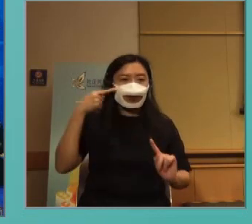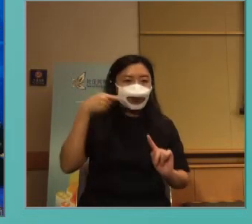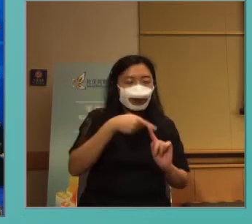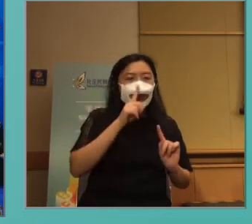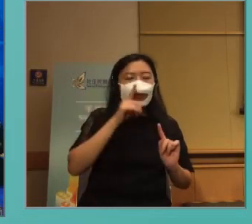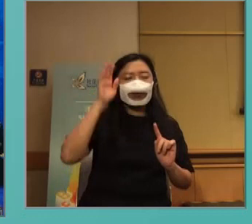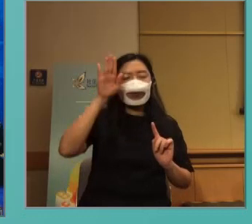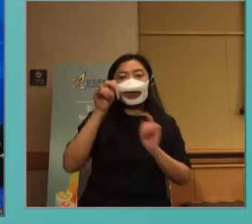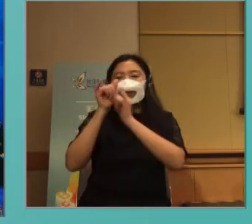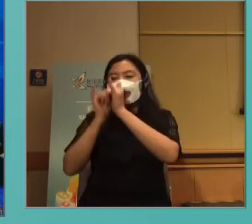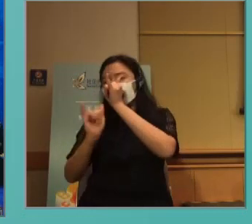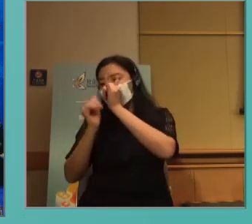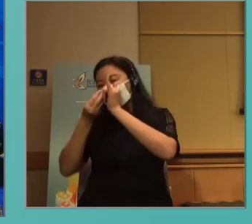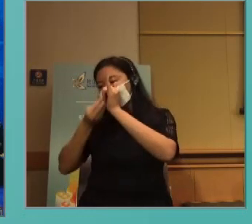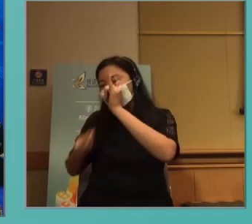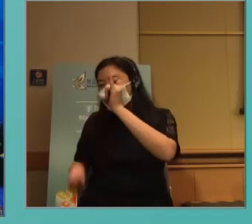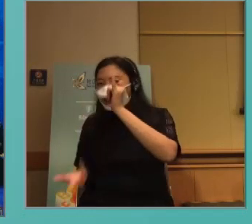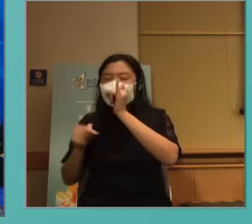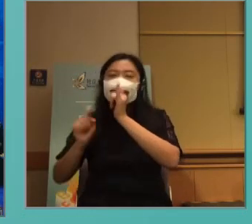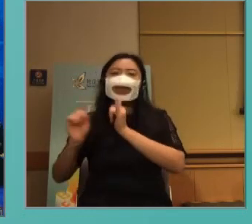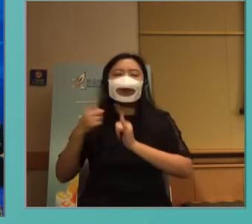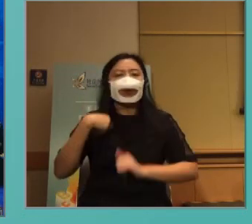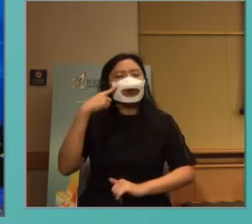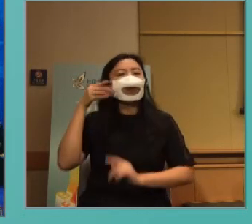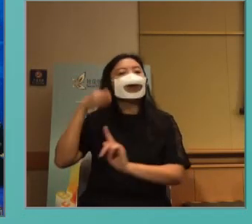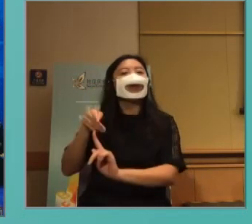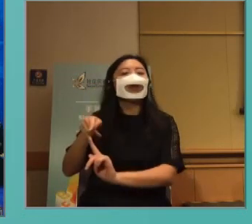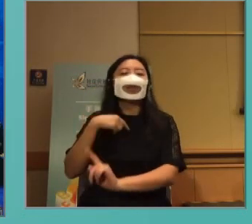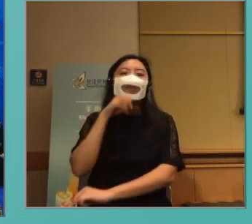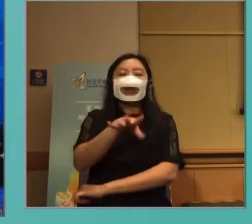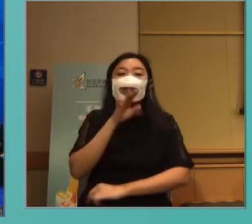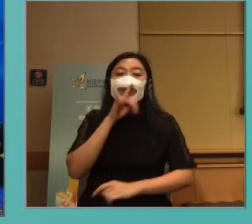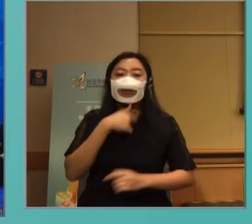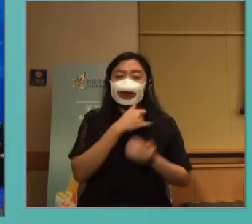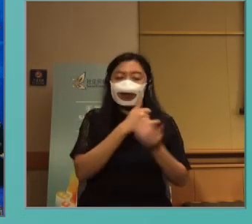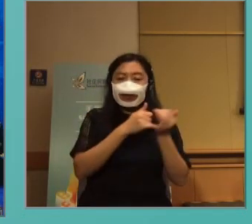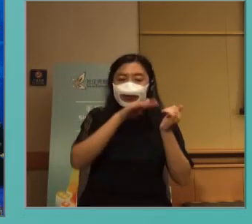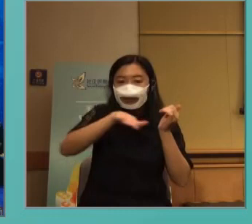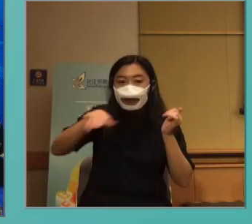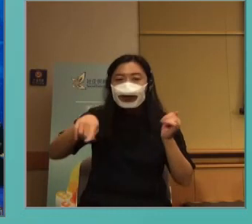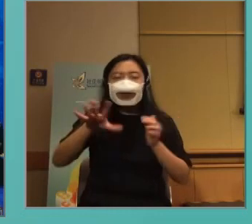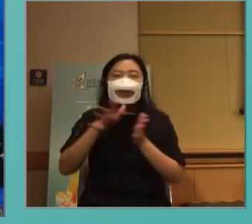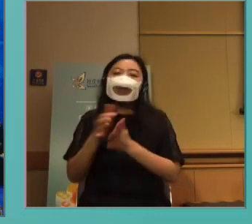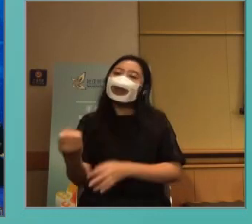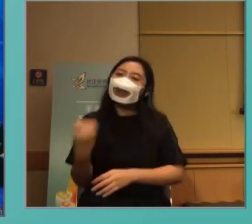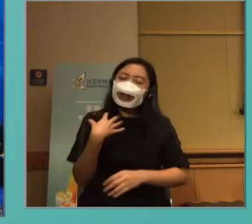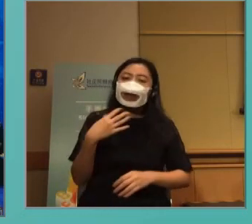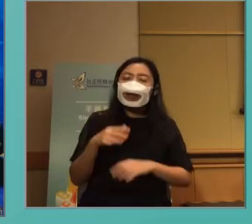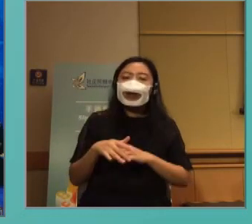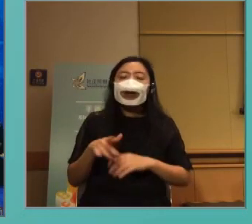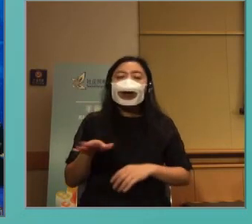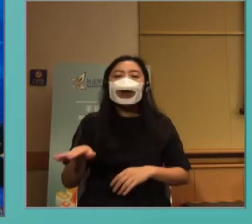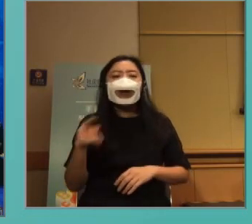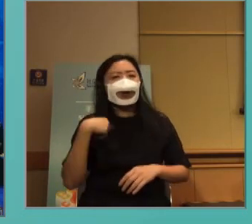I mean, okay, let's say our kids one day will ask me for one NFT rather than a red pocket on